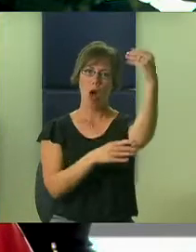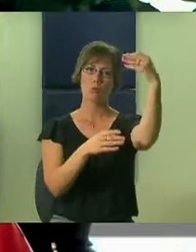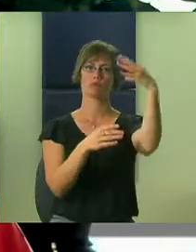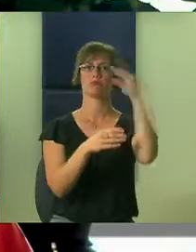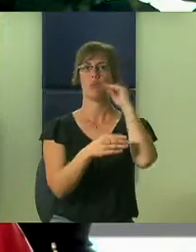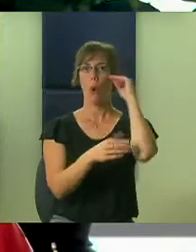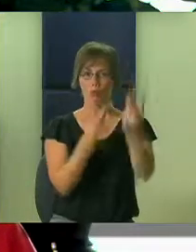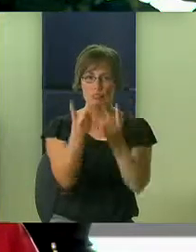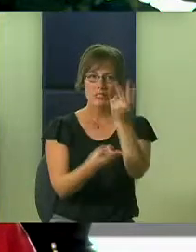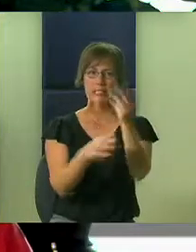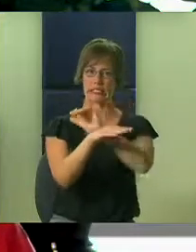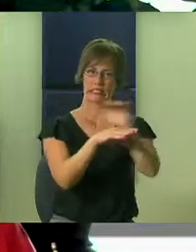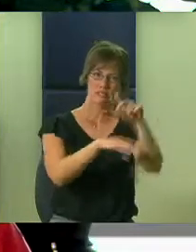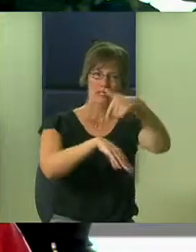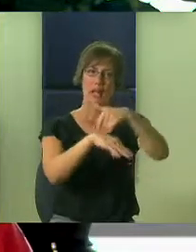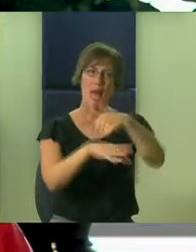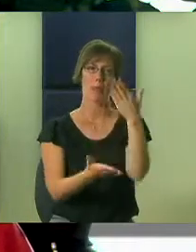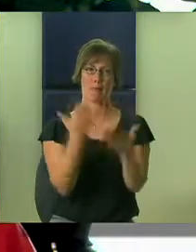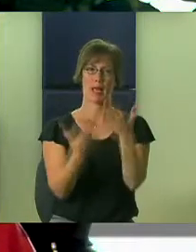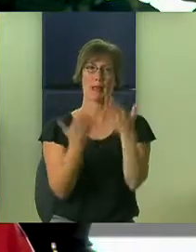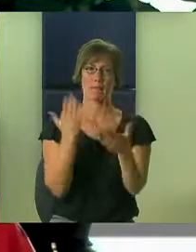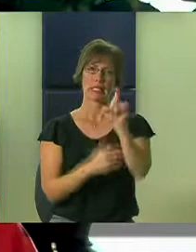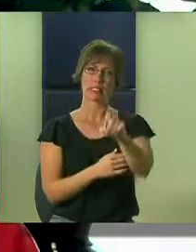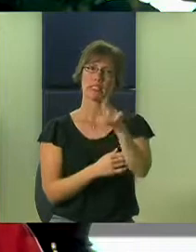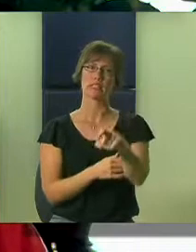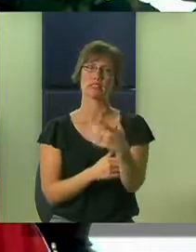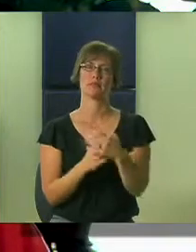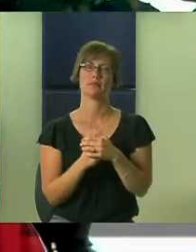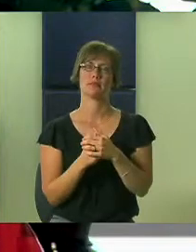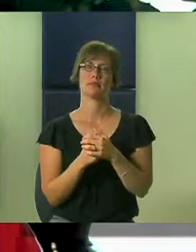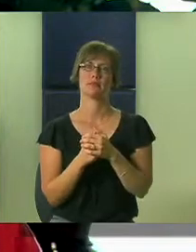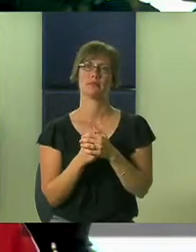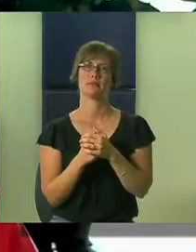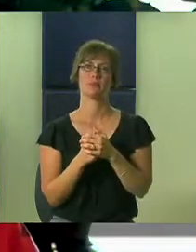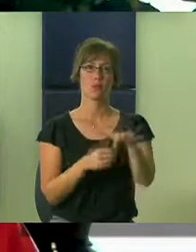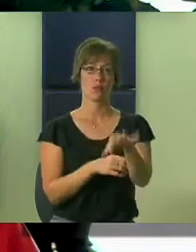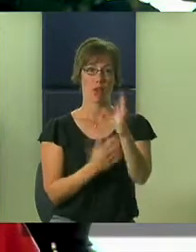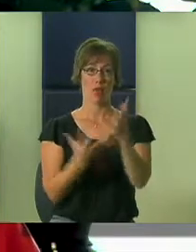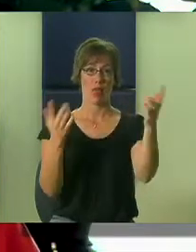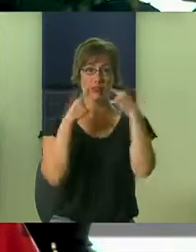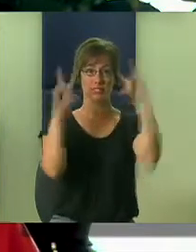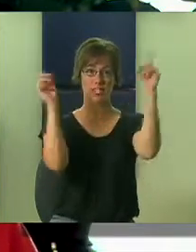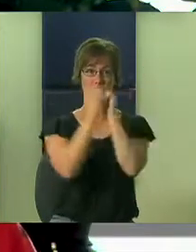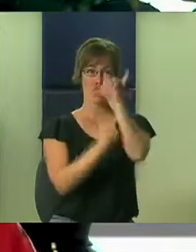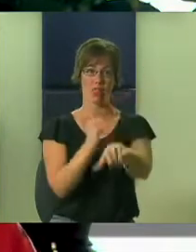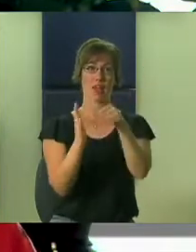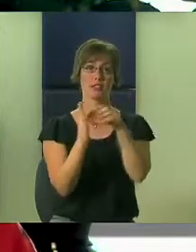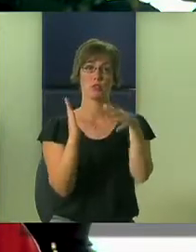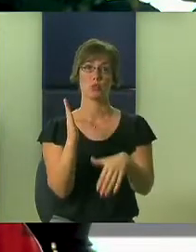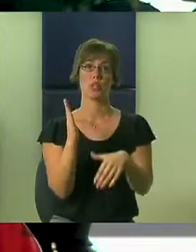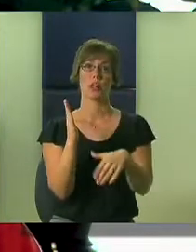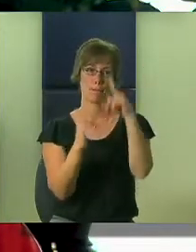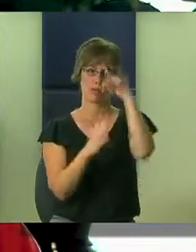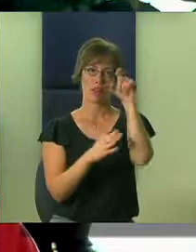amount of time to go out into the home, the evening times that had to happen as